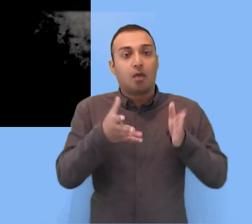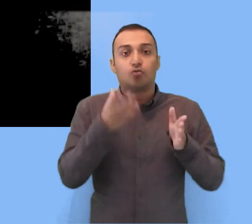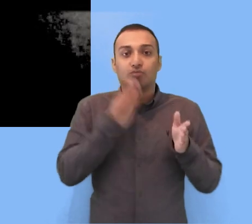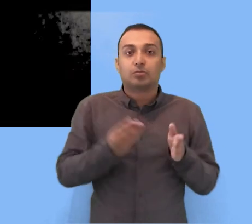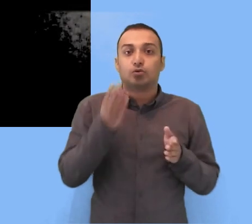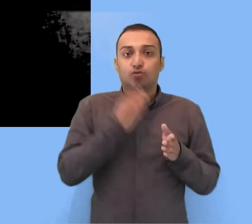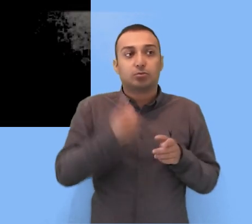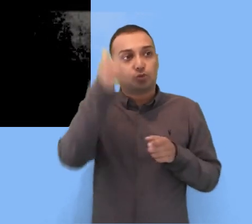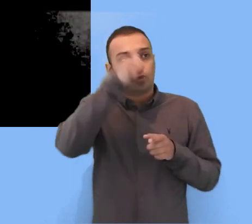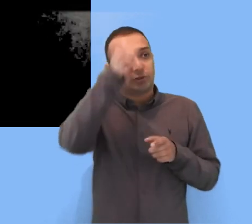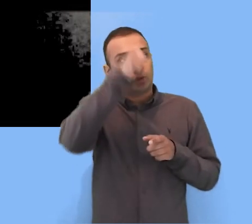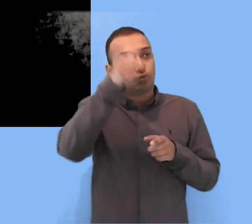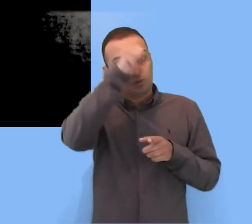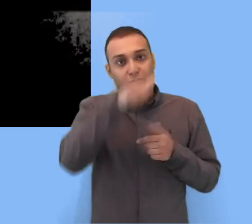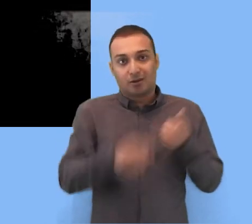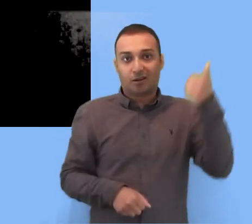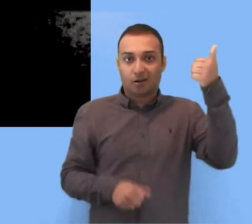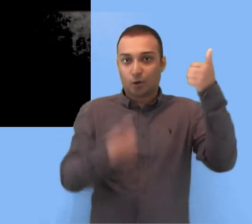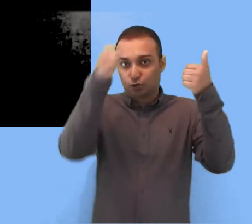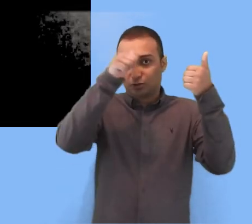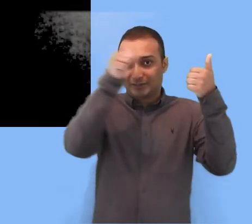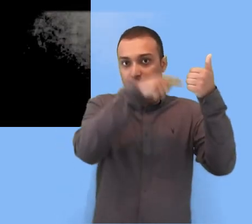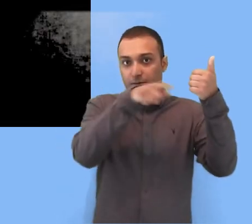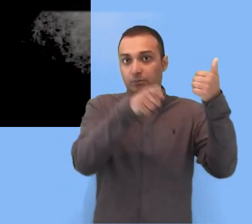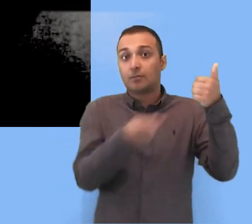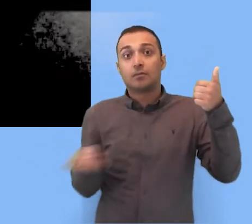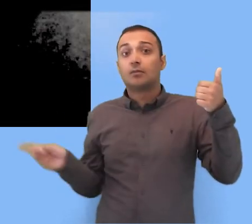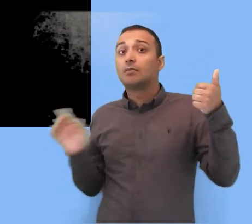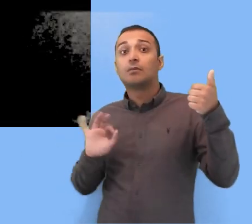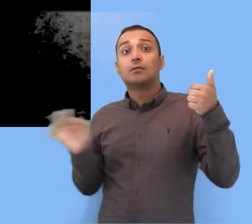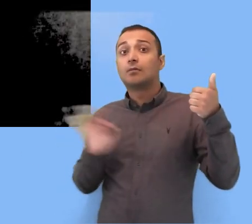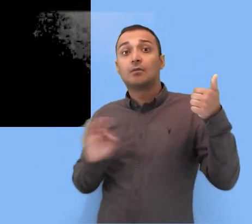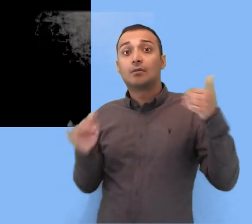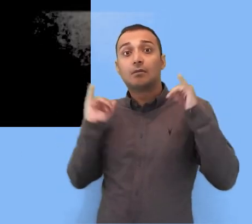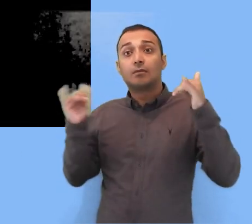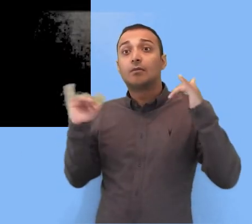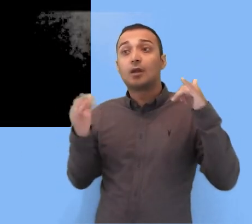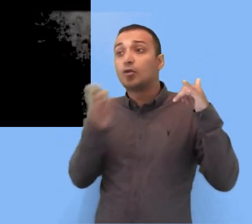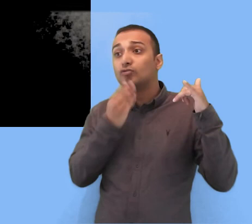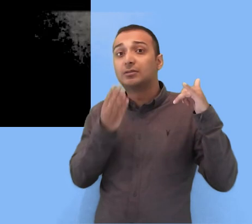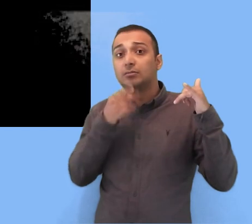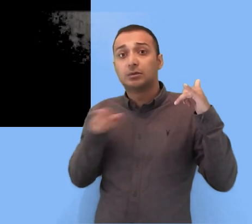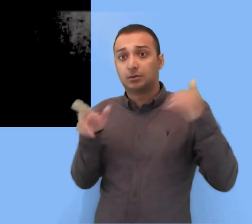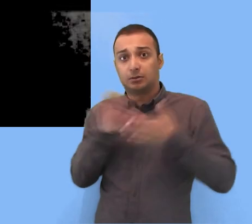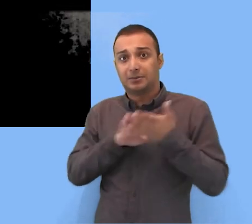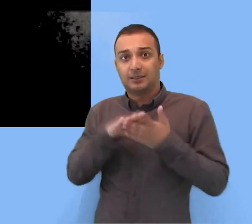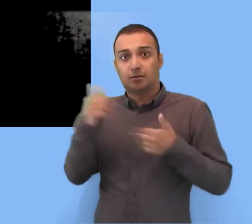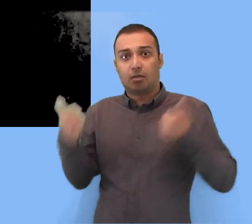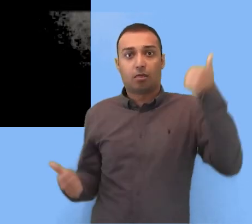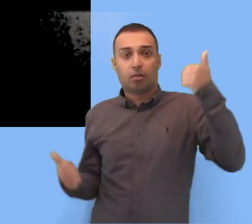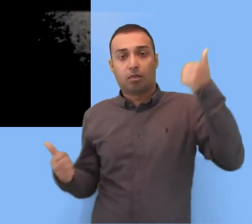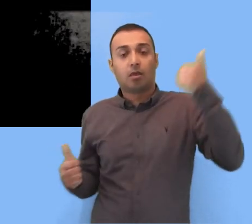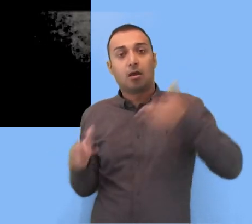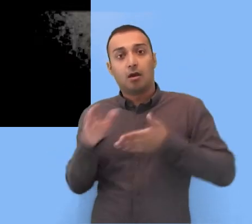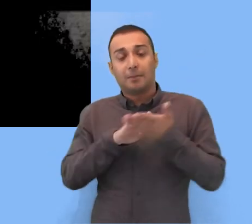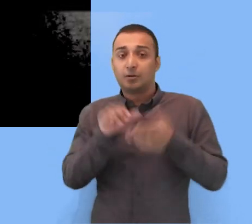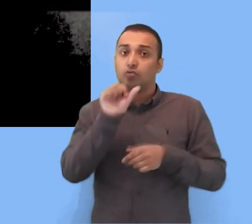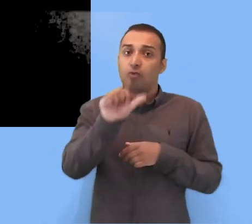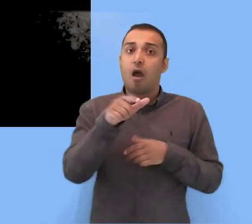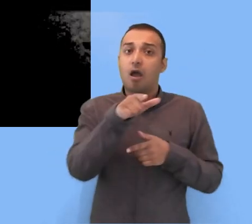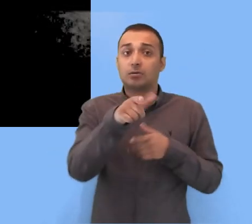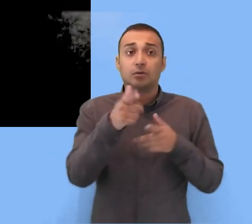Eid or Ramadan or Diwali will know so much more and have that like extra power in the classroom. And I think